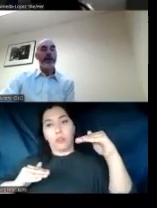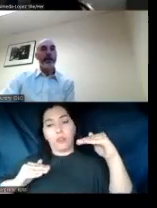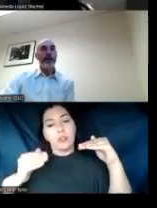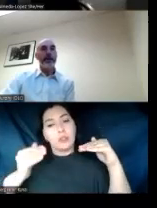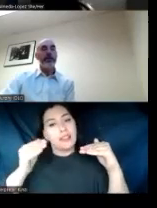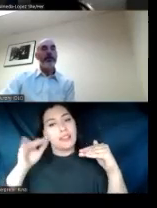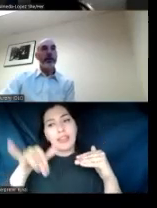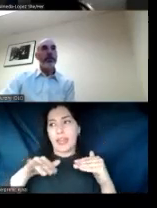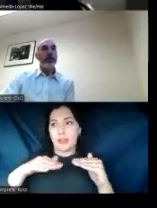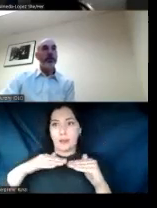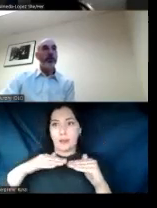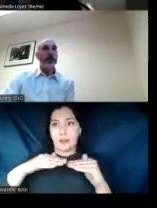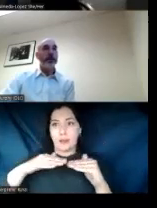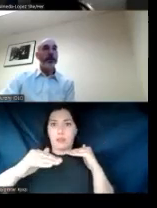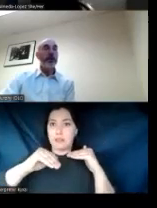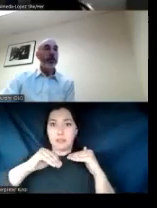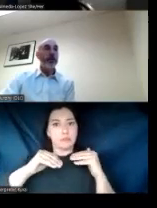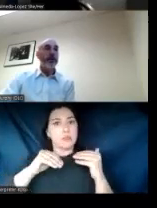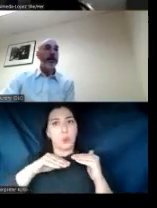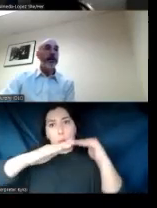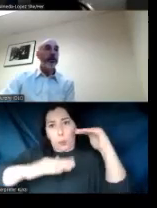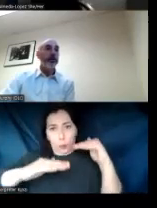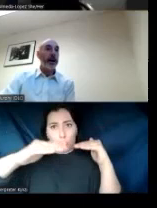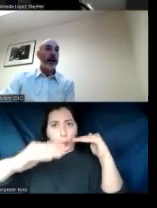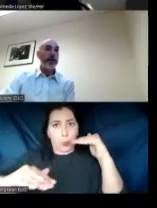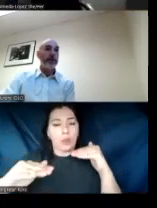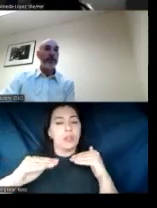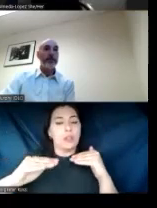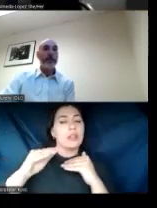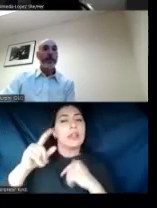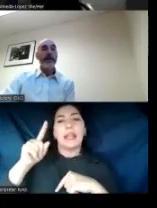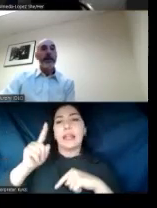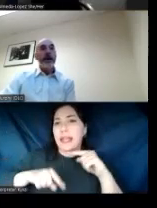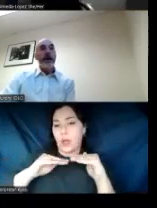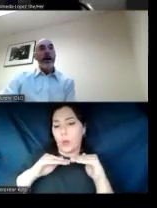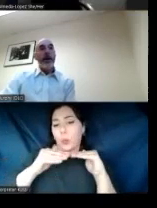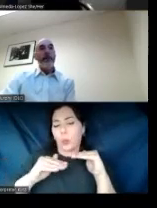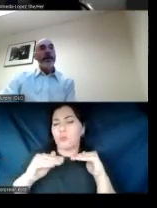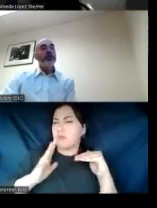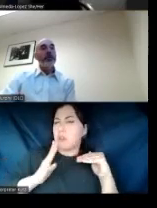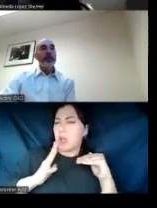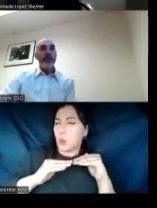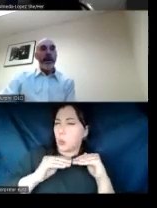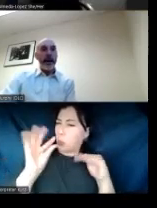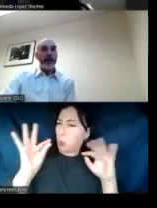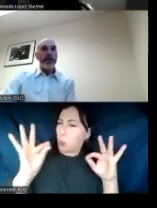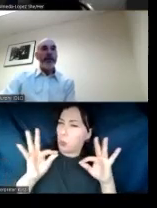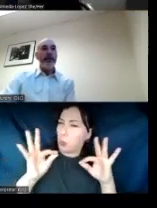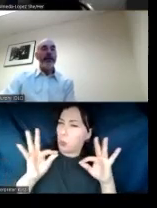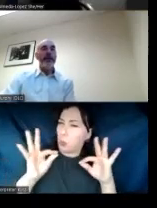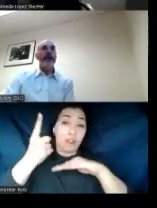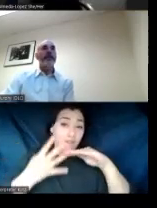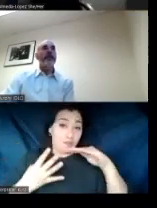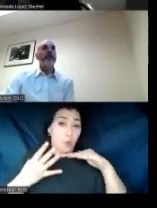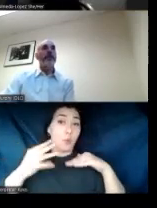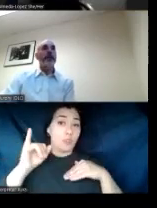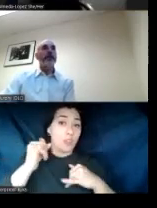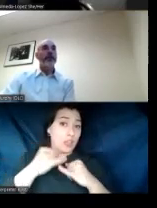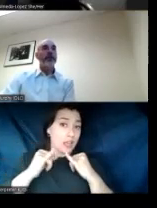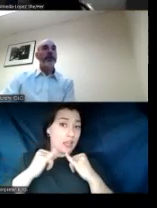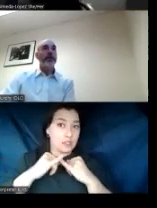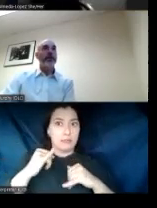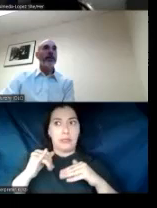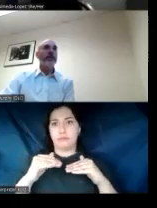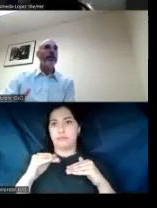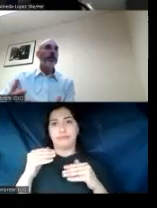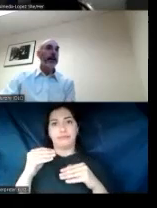pathway, they shouldn't be more than a 1/4 of an inch high. Make sure that the path to the accessible